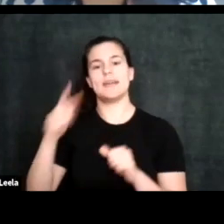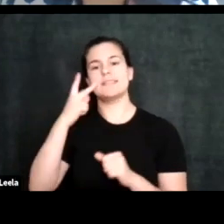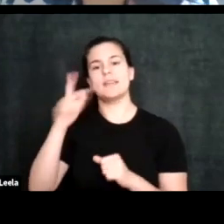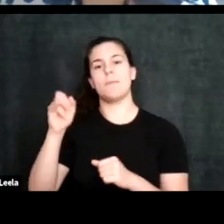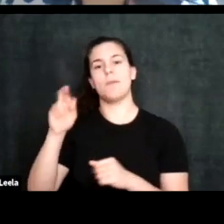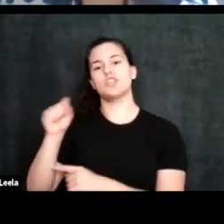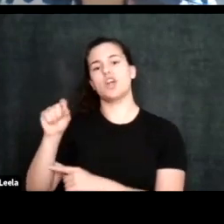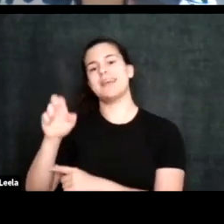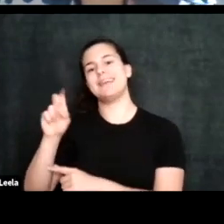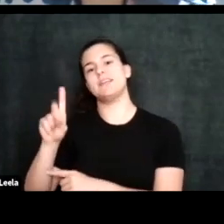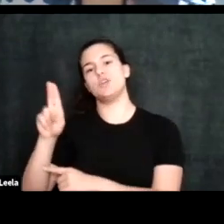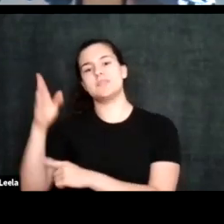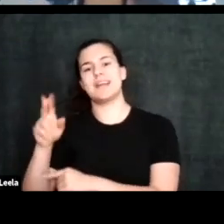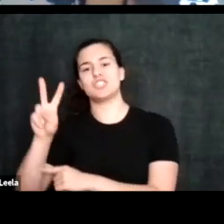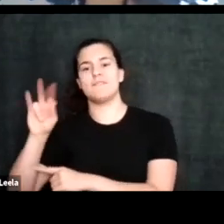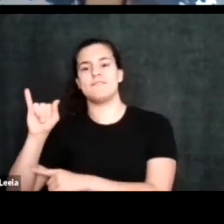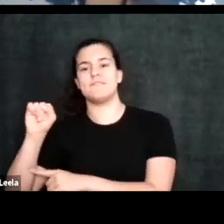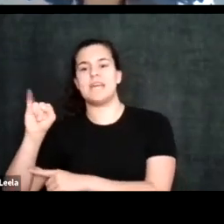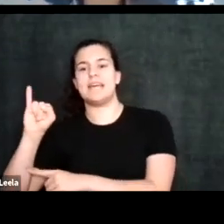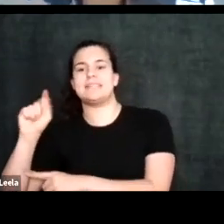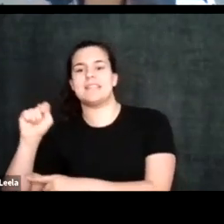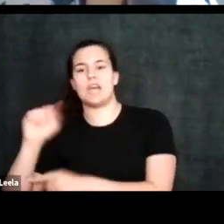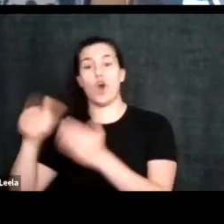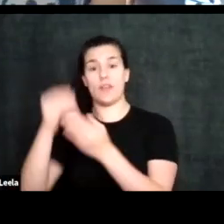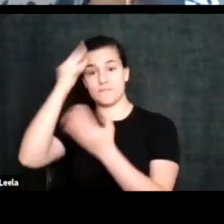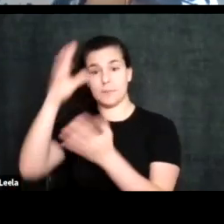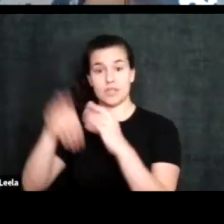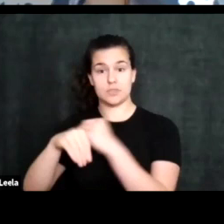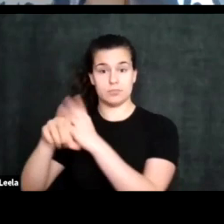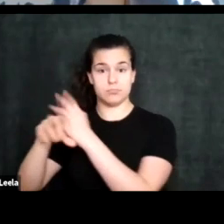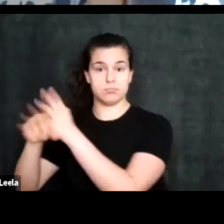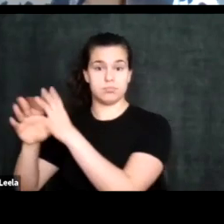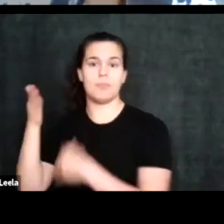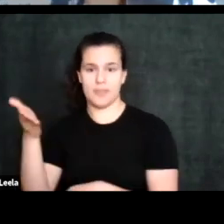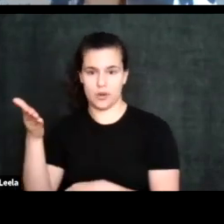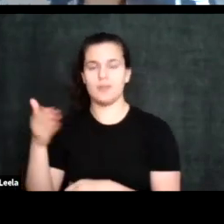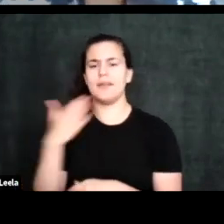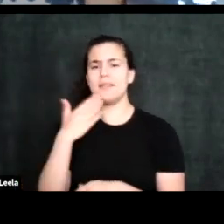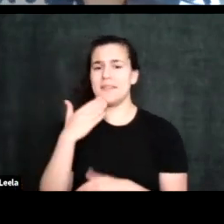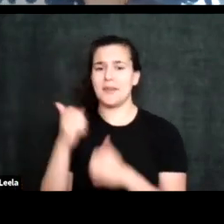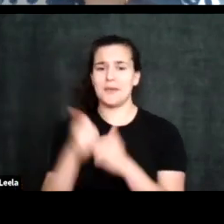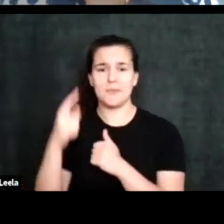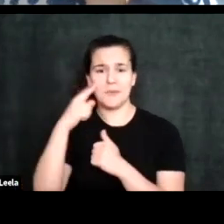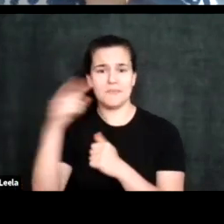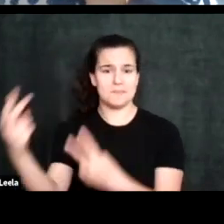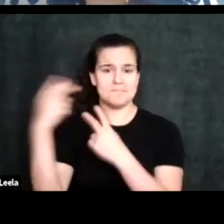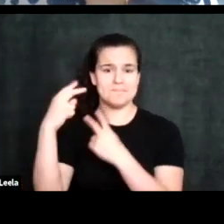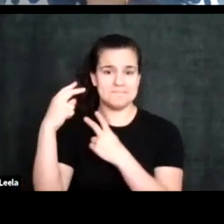lamar.edu/visit, and all of that information will be listed on that page. Thank you to everyone for coming out.